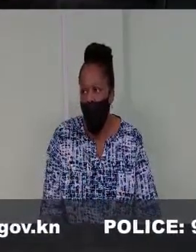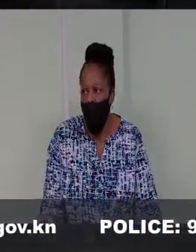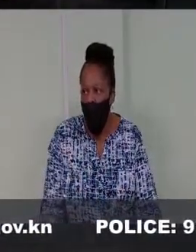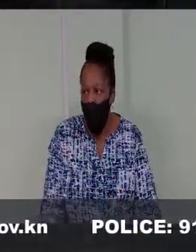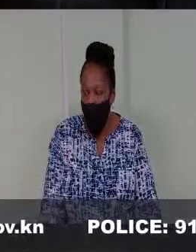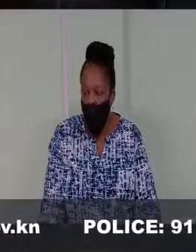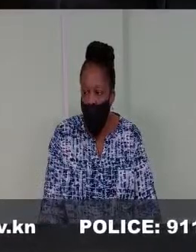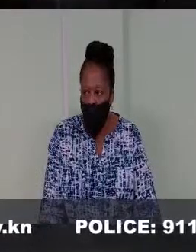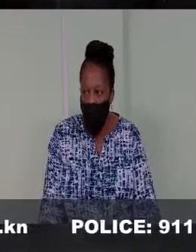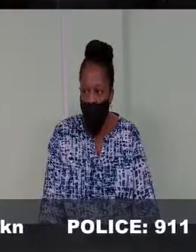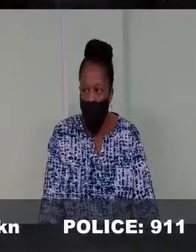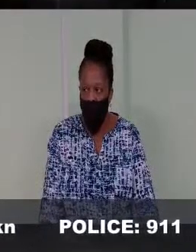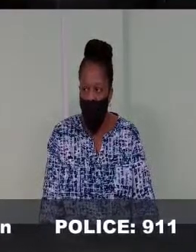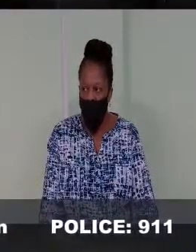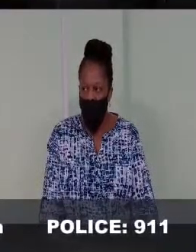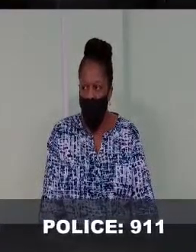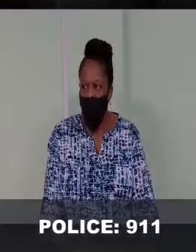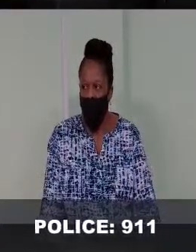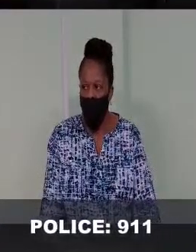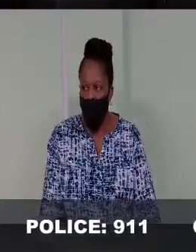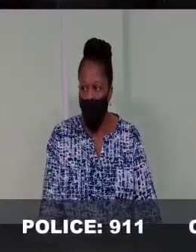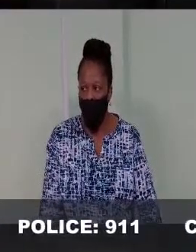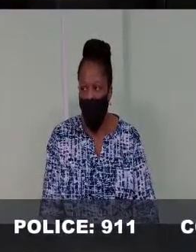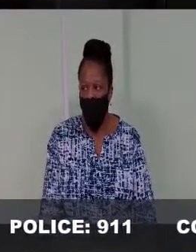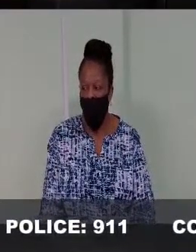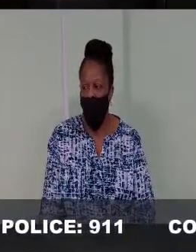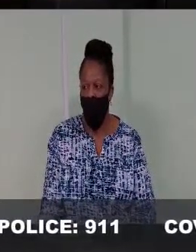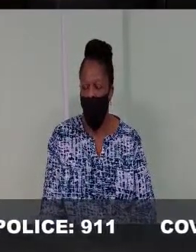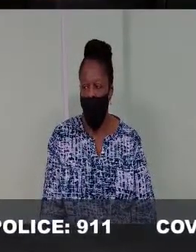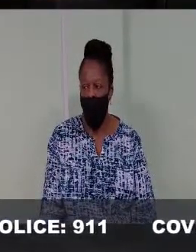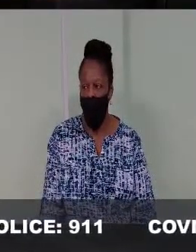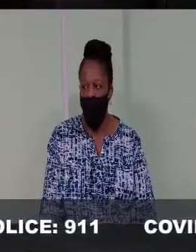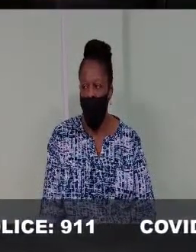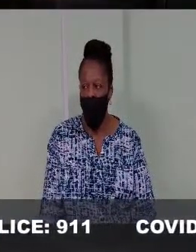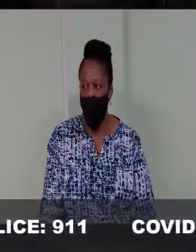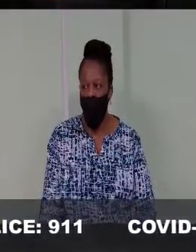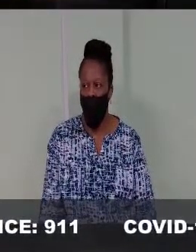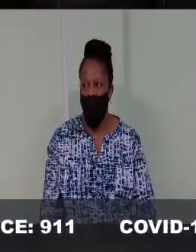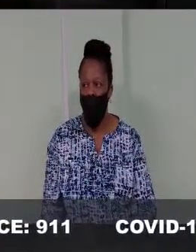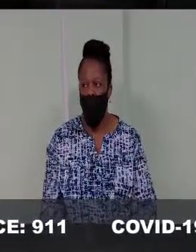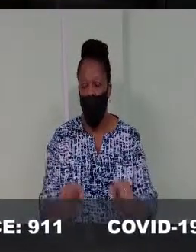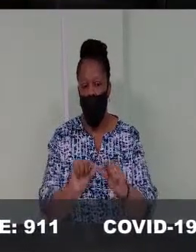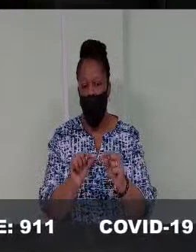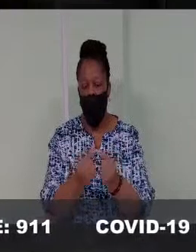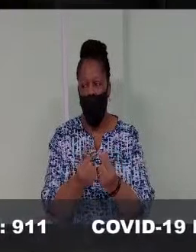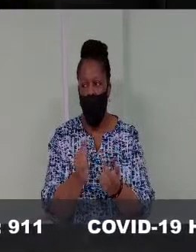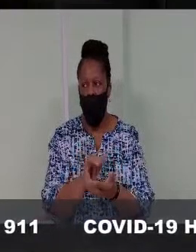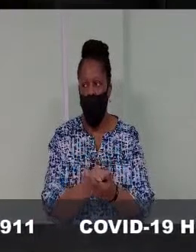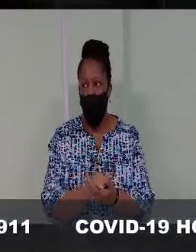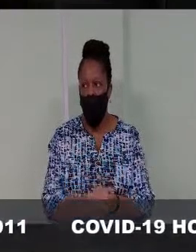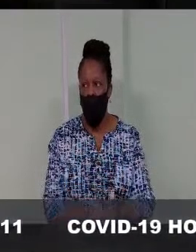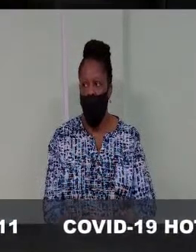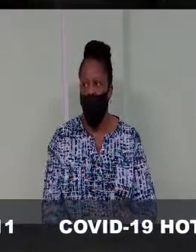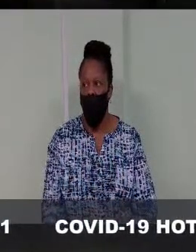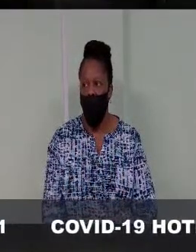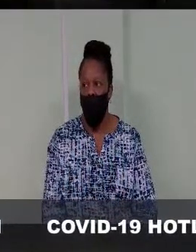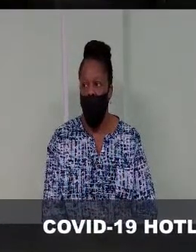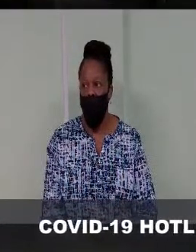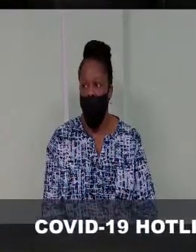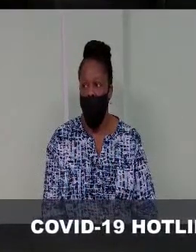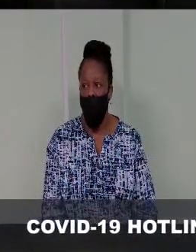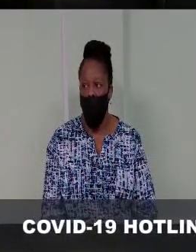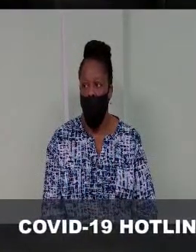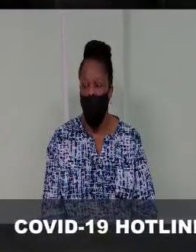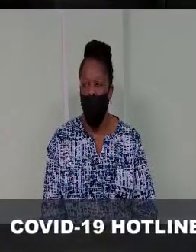Thank you. That's why Gavi, or the Global Alliance for Vaccine and Immunization that you mentioned, that the Prime Minister said that we signed on